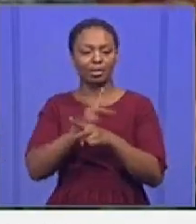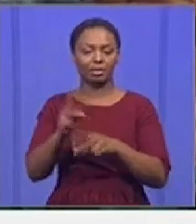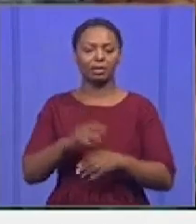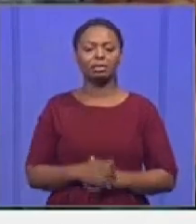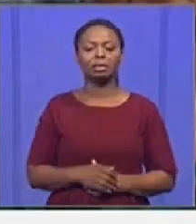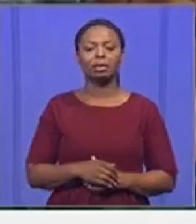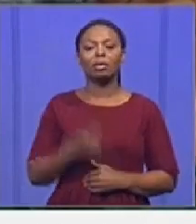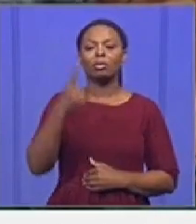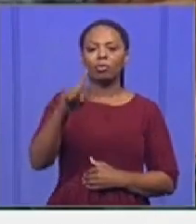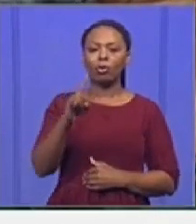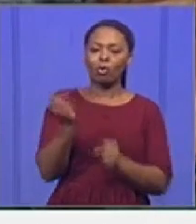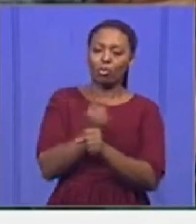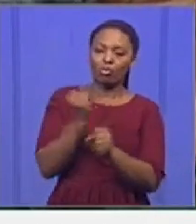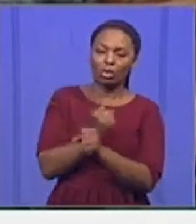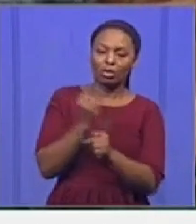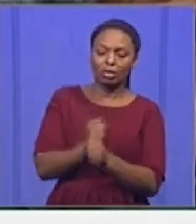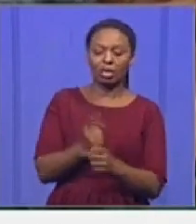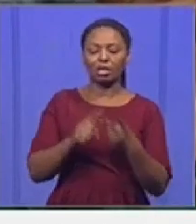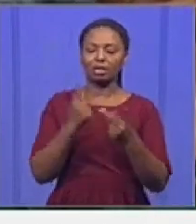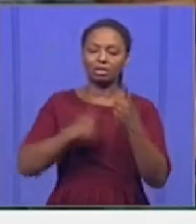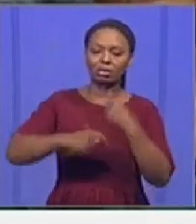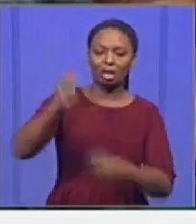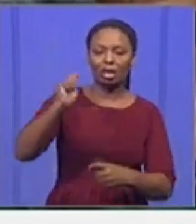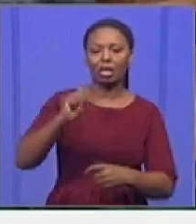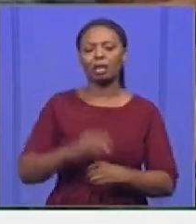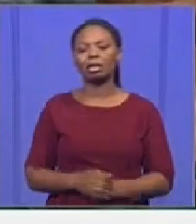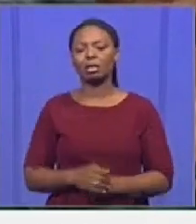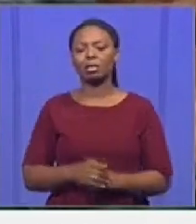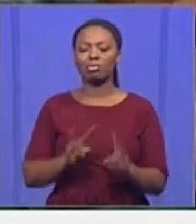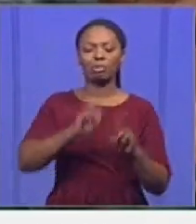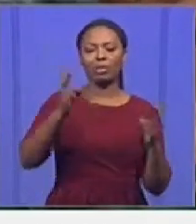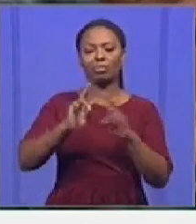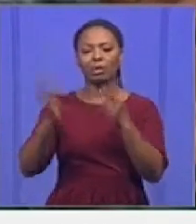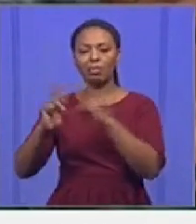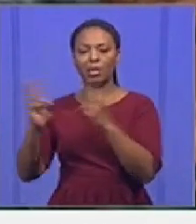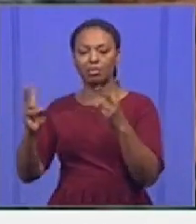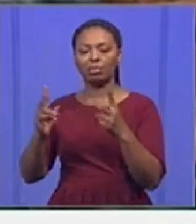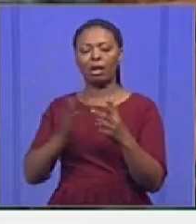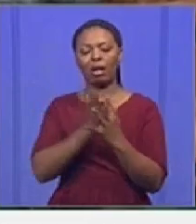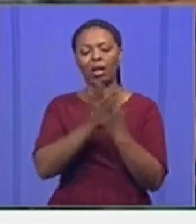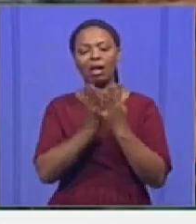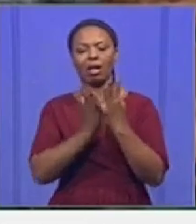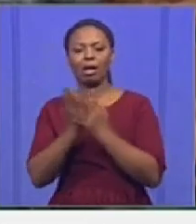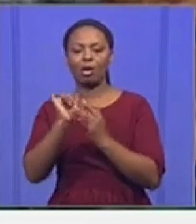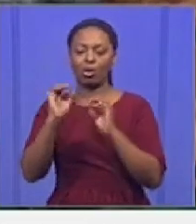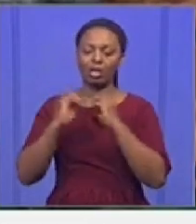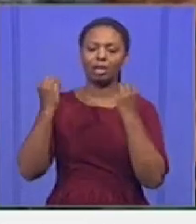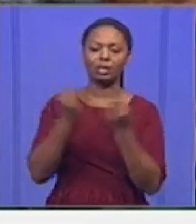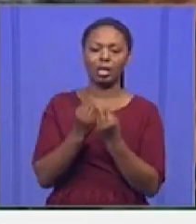of operations, sales, and various aspects of the organization are by nature